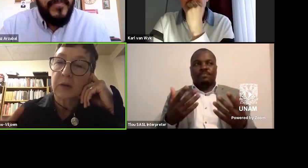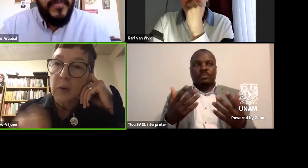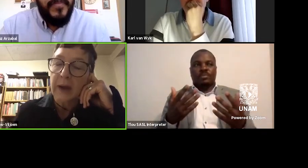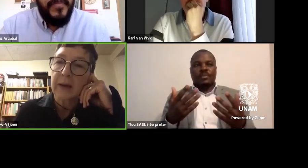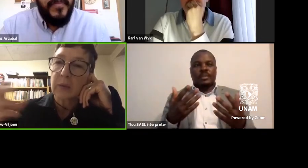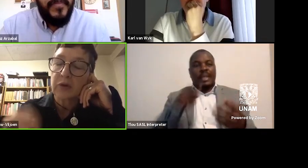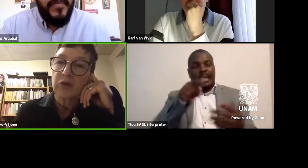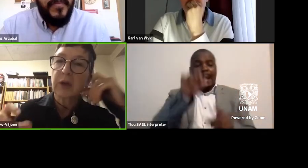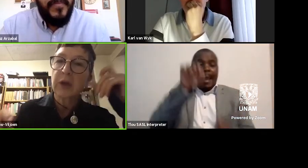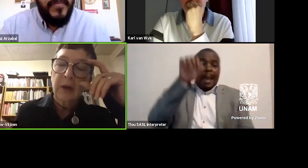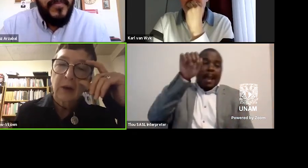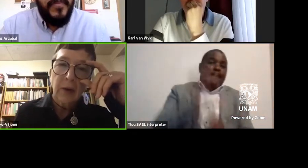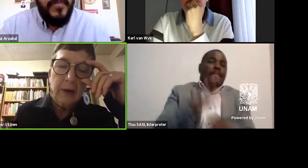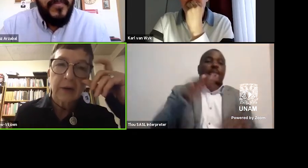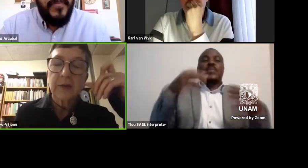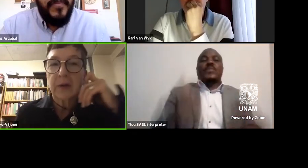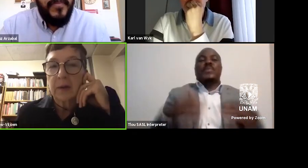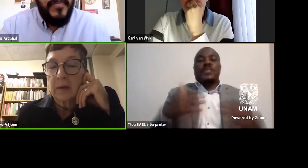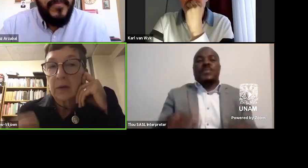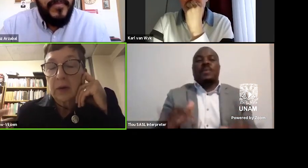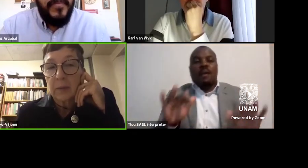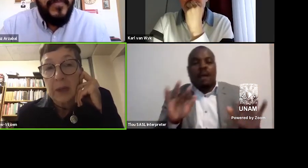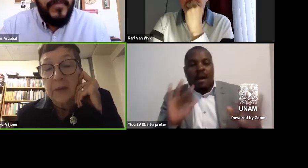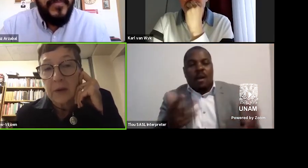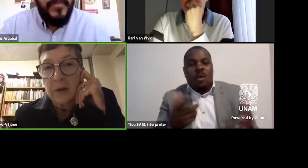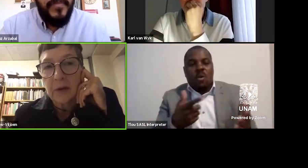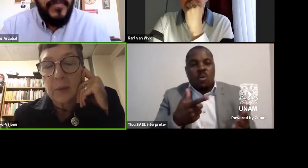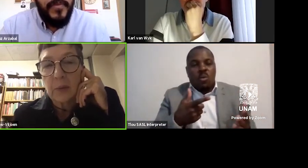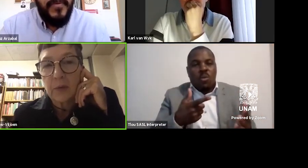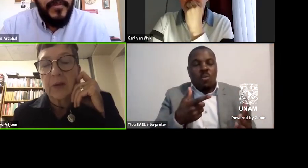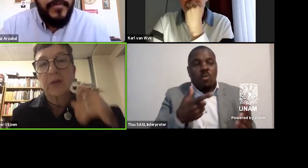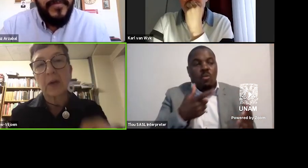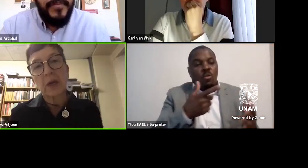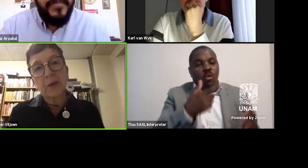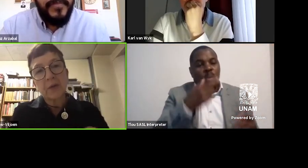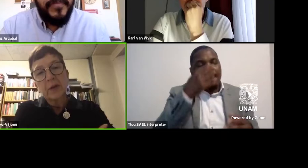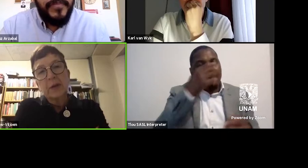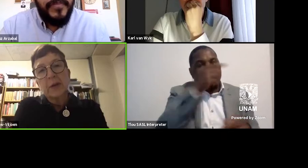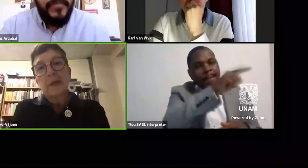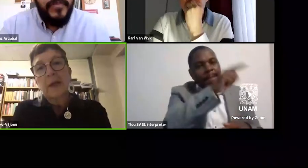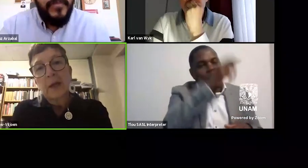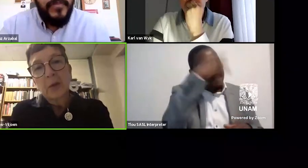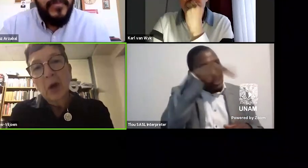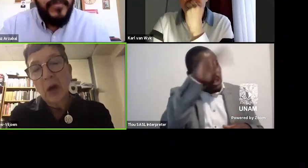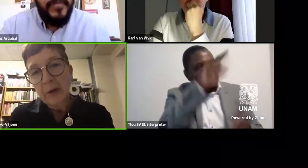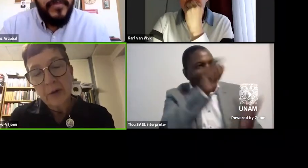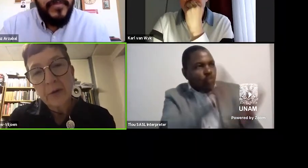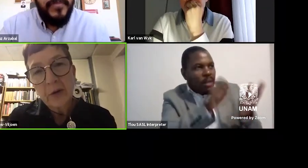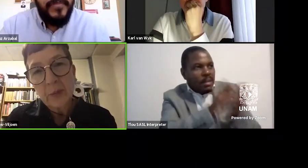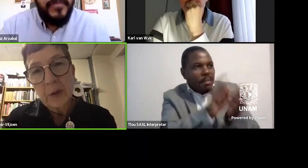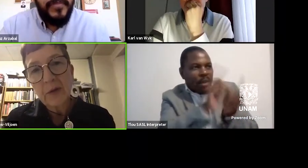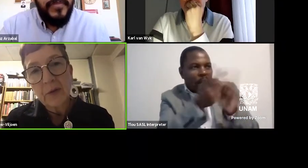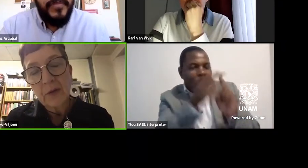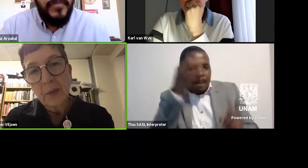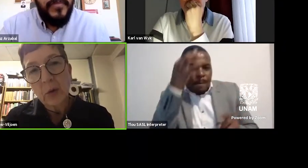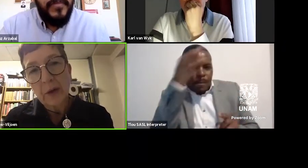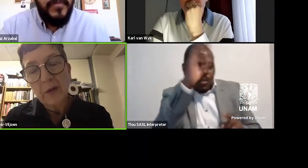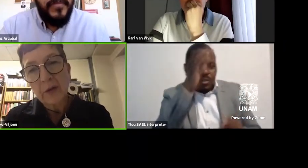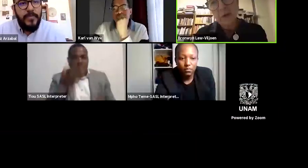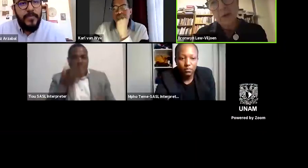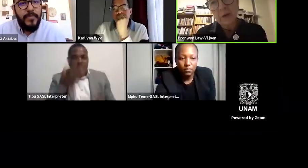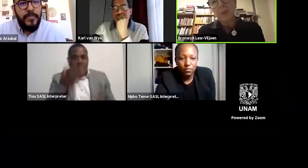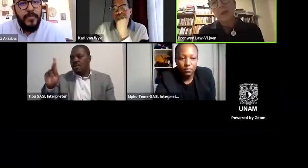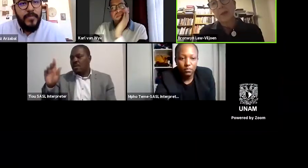impact on the way in which writing is in in Mexico has been professionalized um Carl I don't know if you can speak to the same